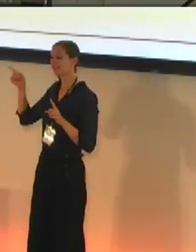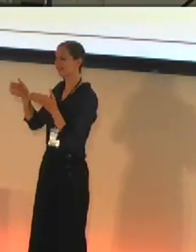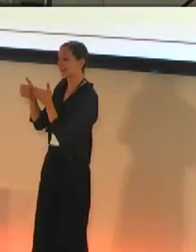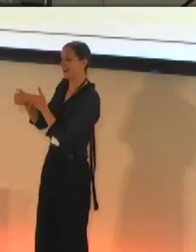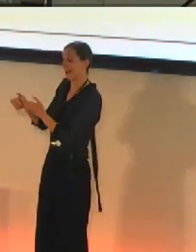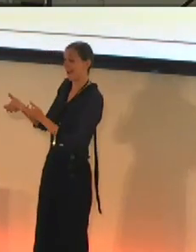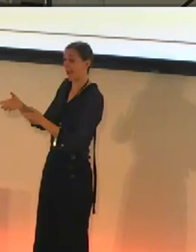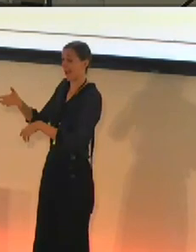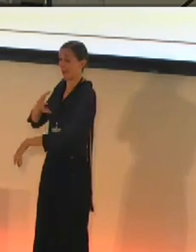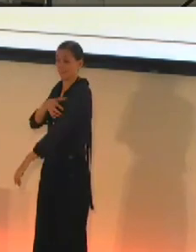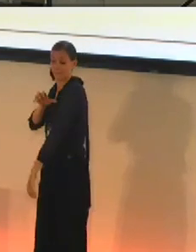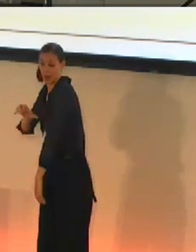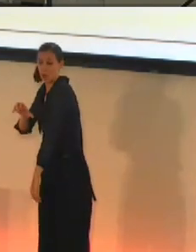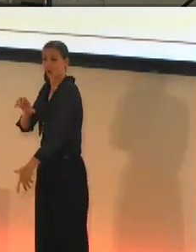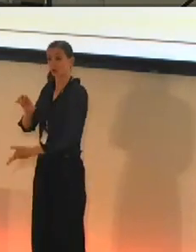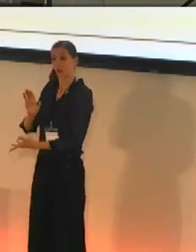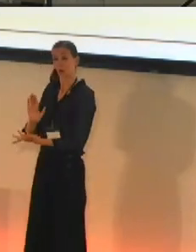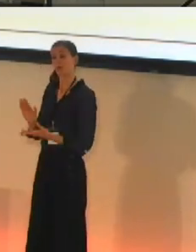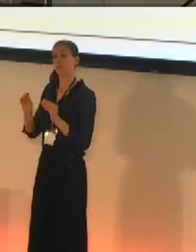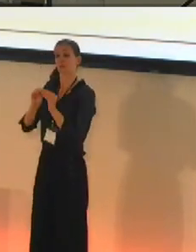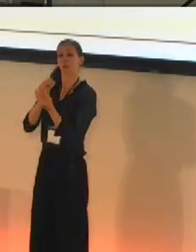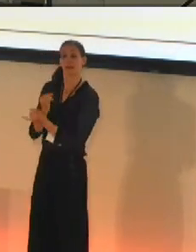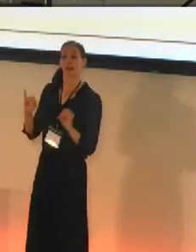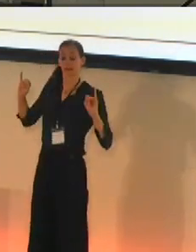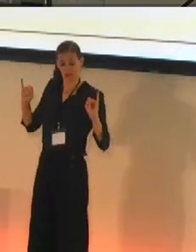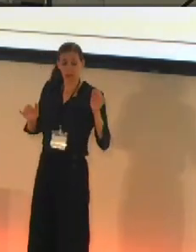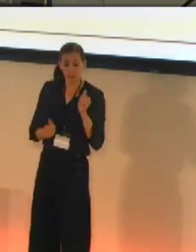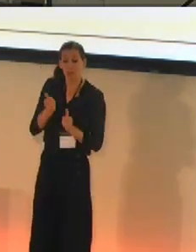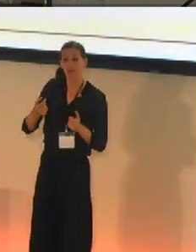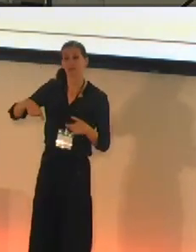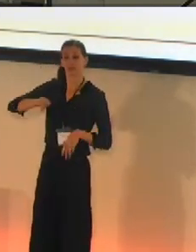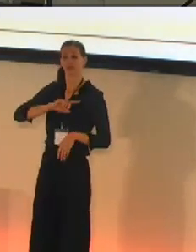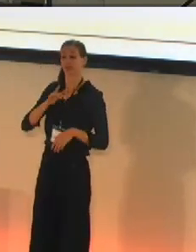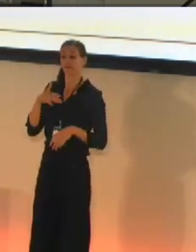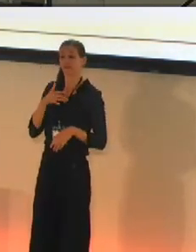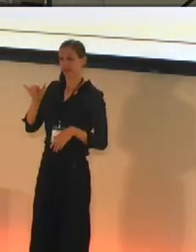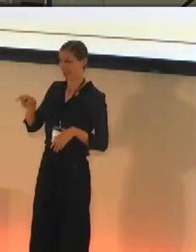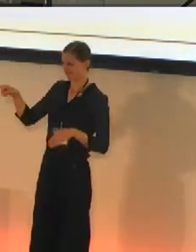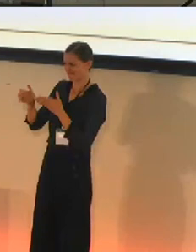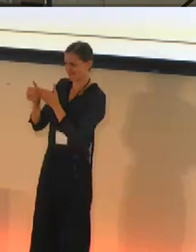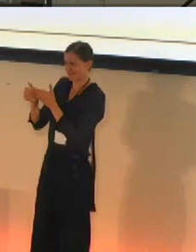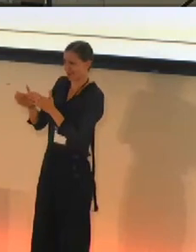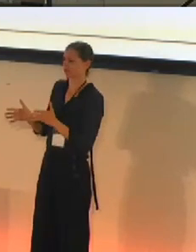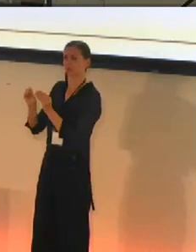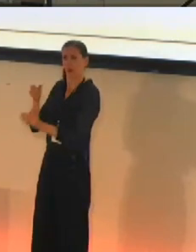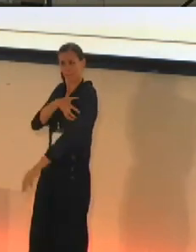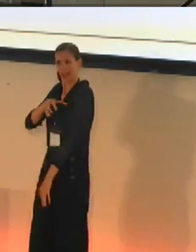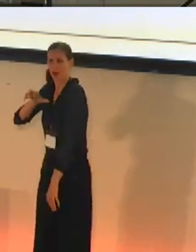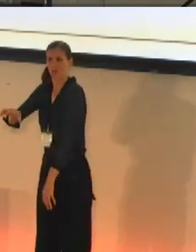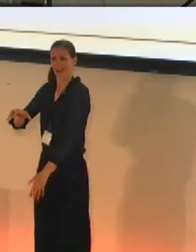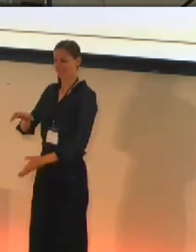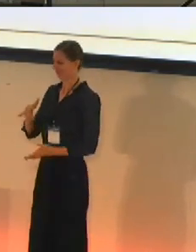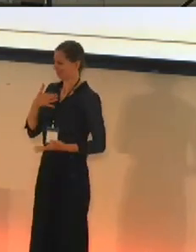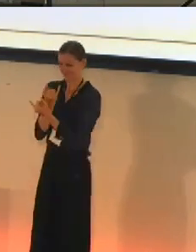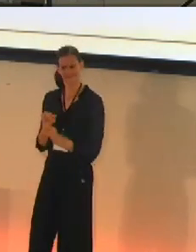independence. In fact, 5 participants felt that the guide empowered their independence and they felt supported and empowered by the guide, and they felt that they could depend on the